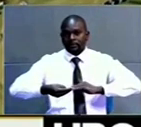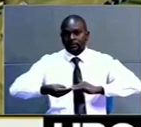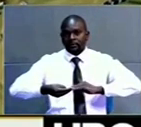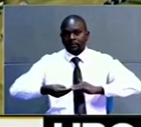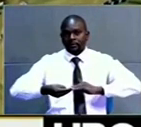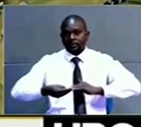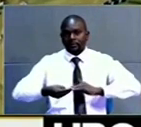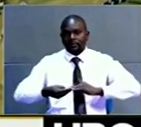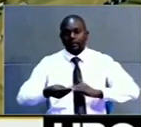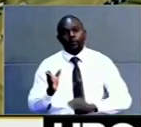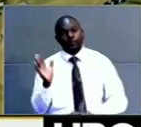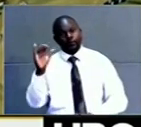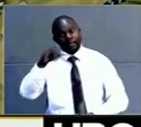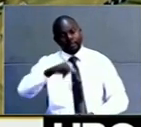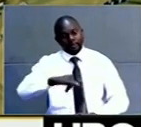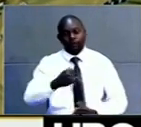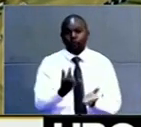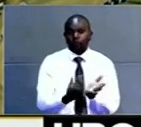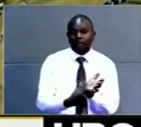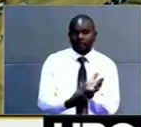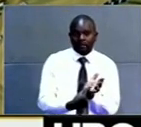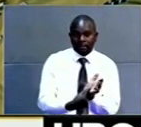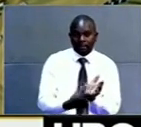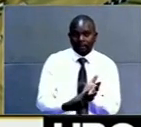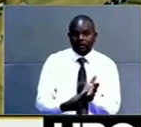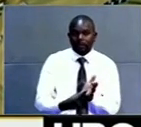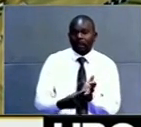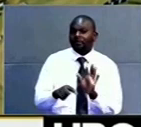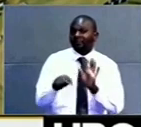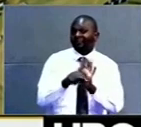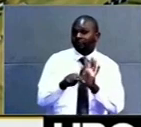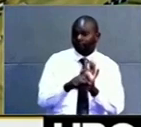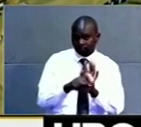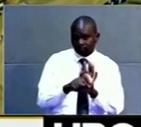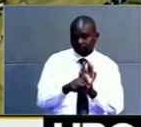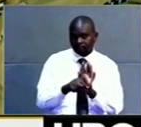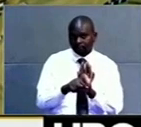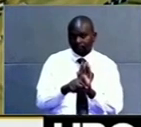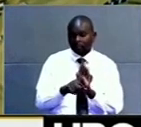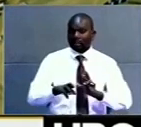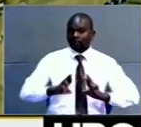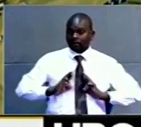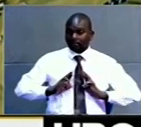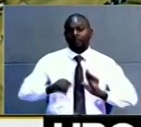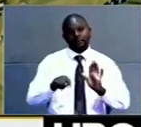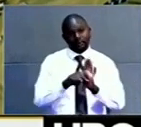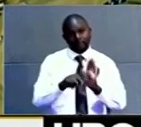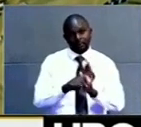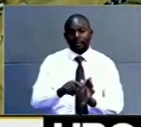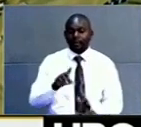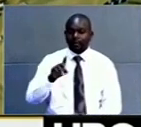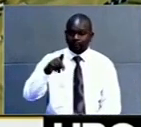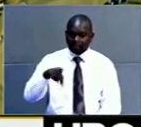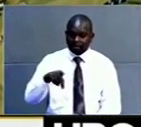The returning Ugandans who have got negative PCR results, PCR at the